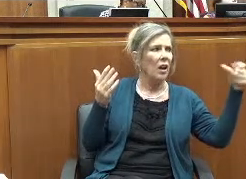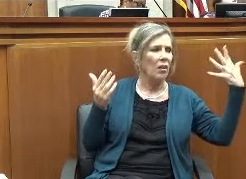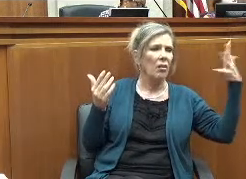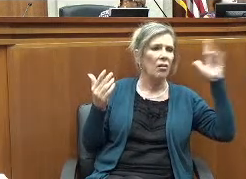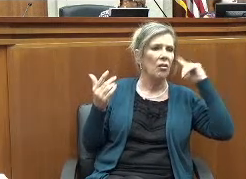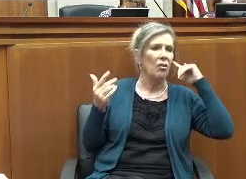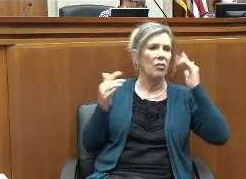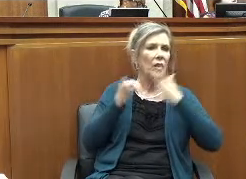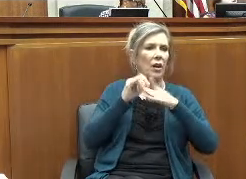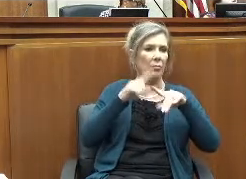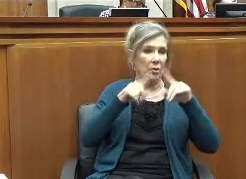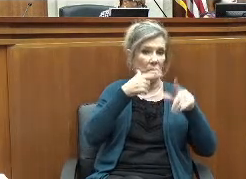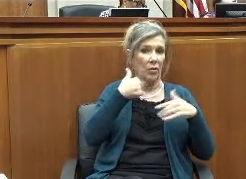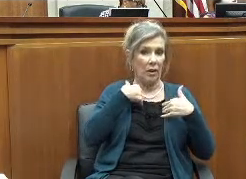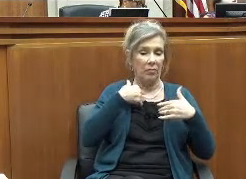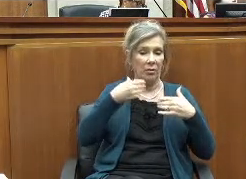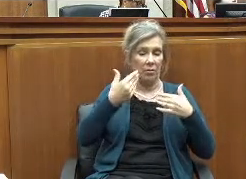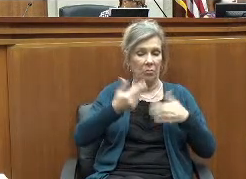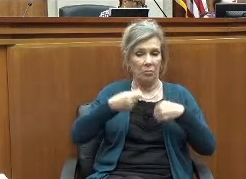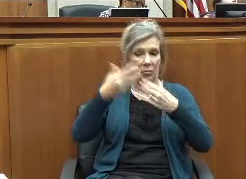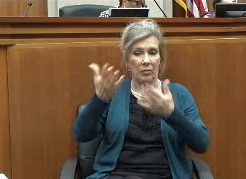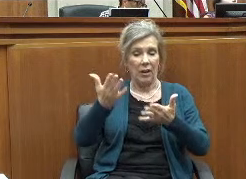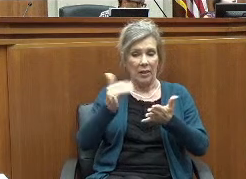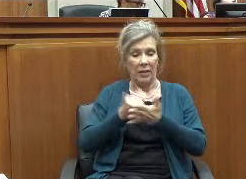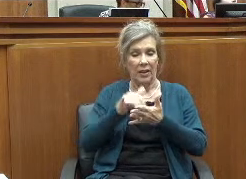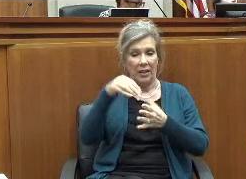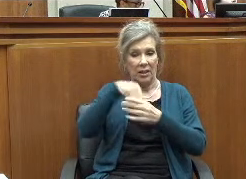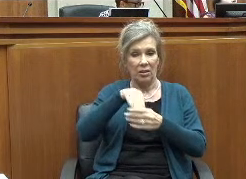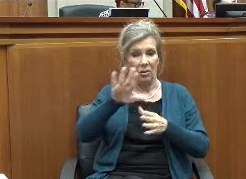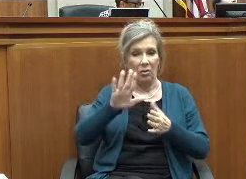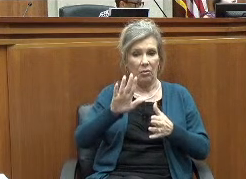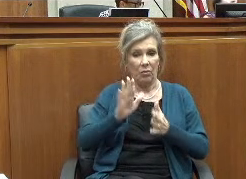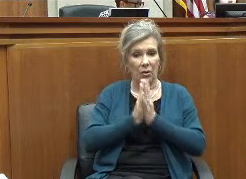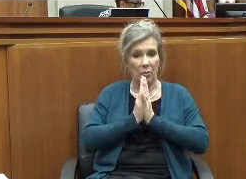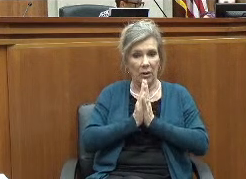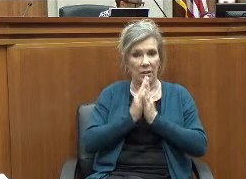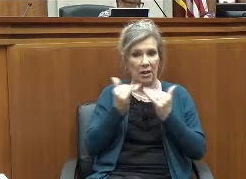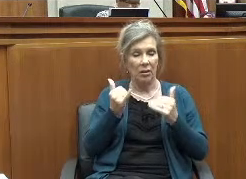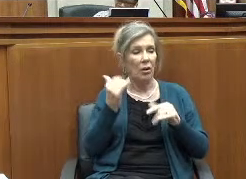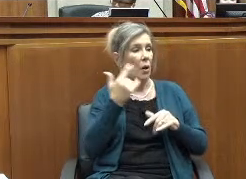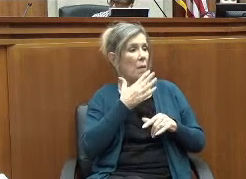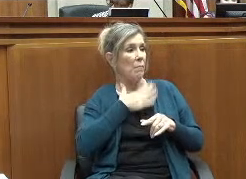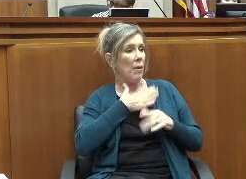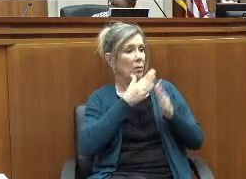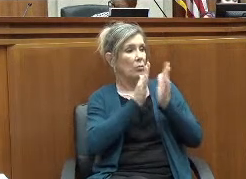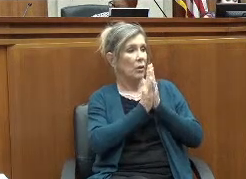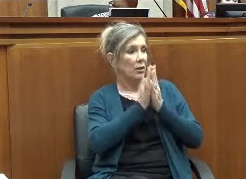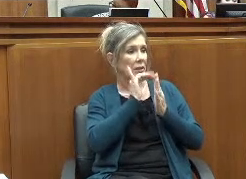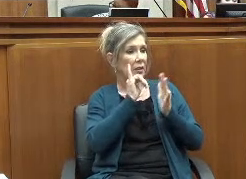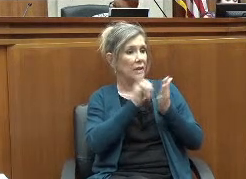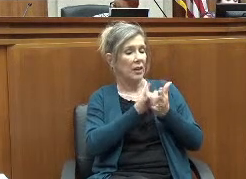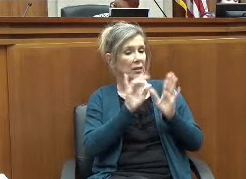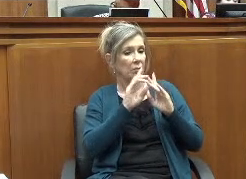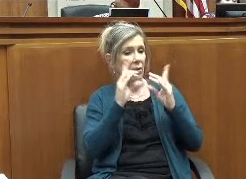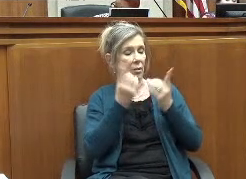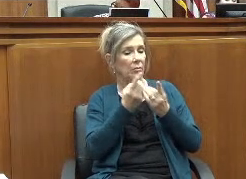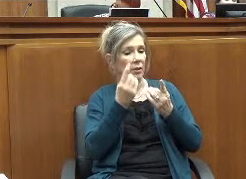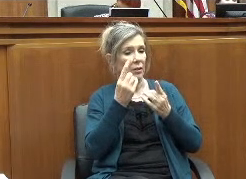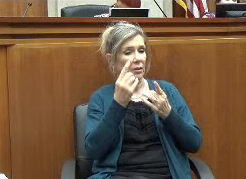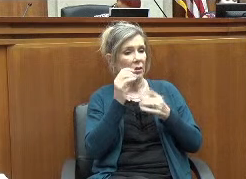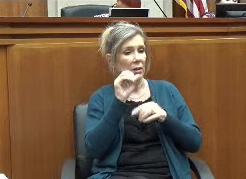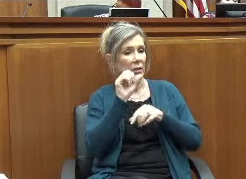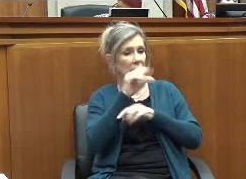you revised that in your request now? So my request is that the department send learning